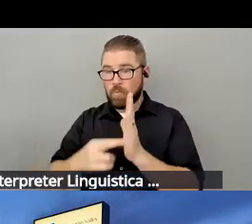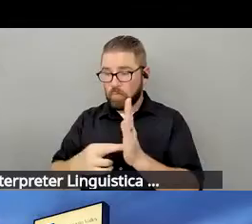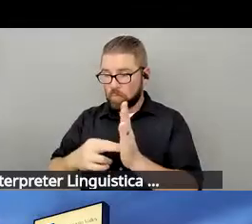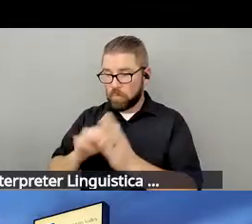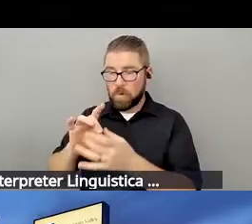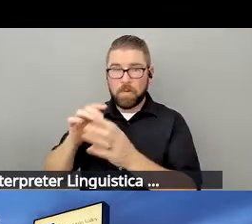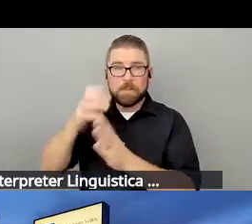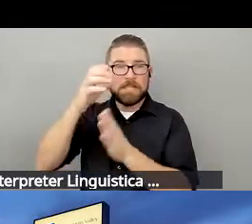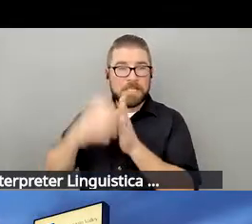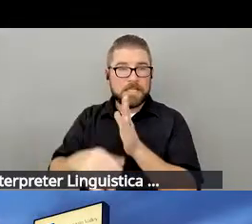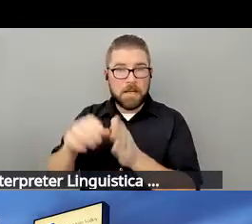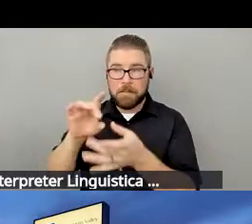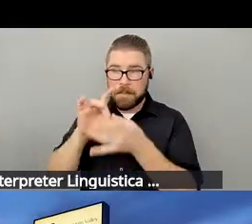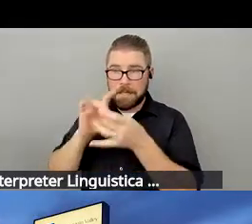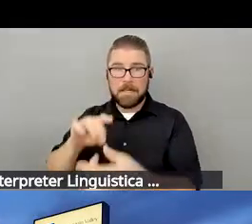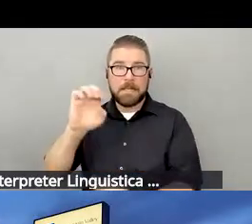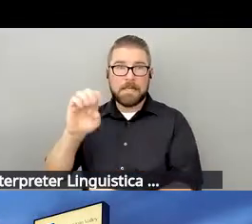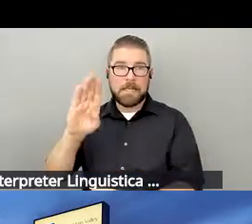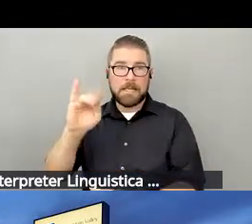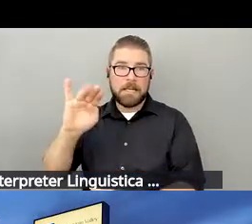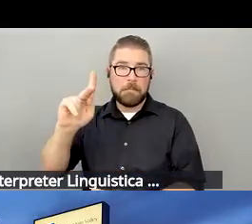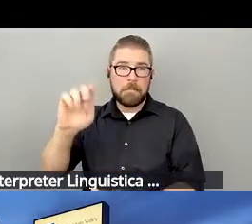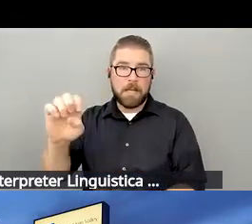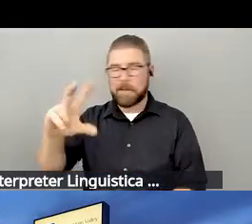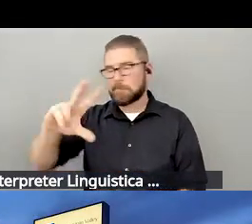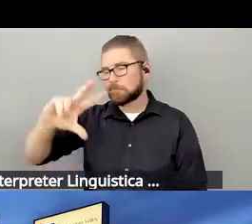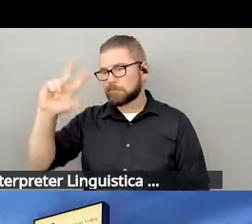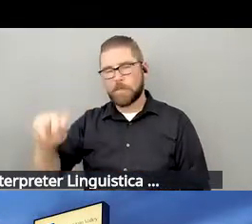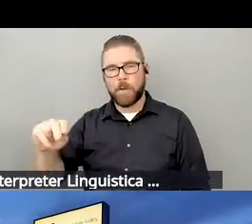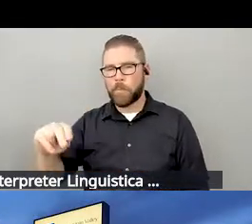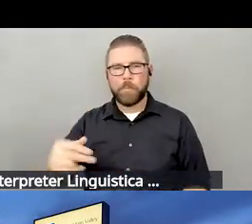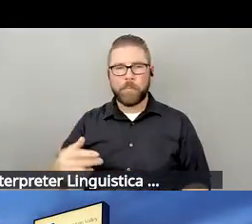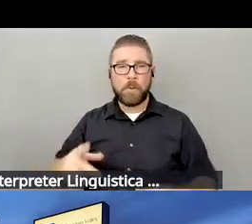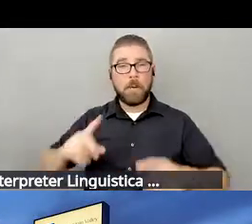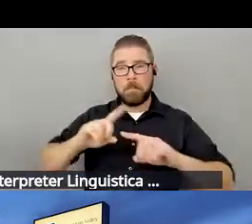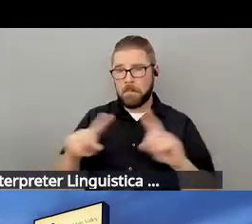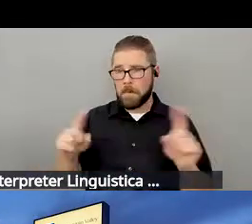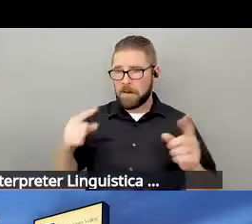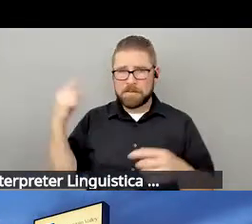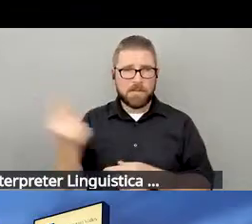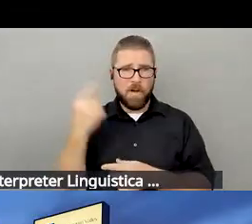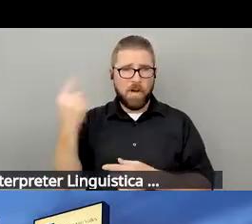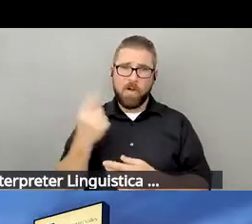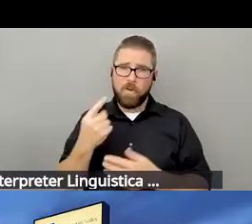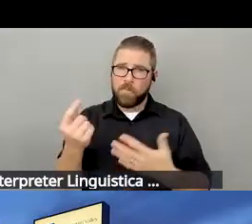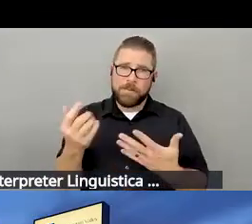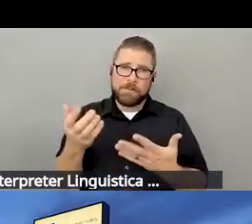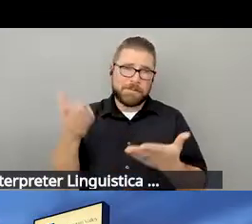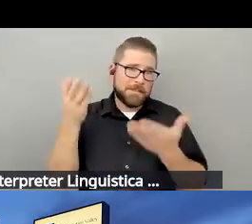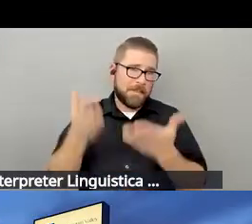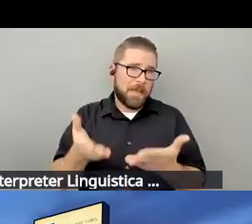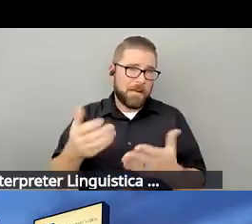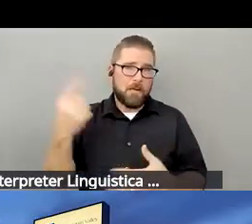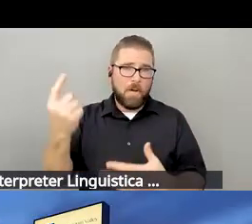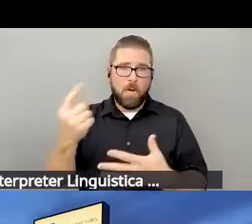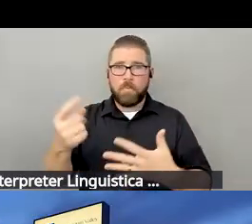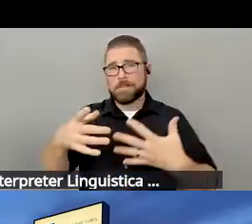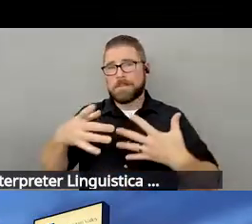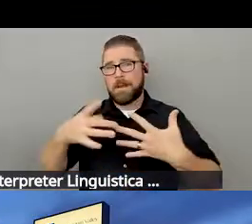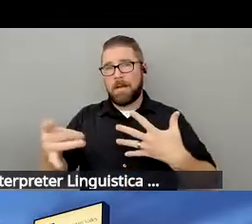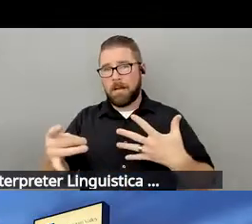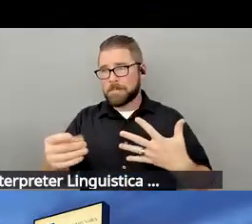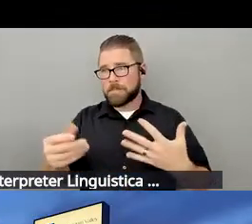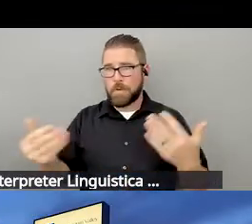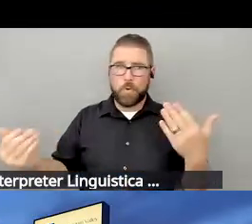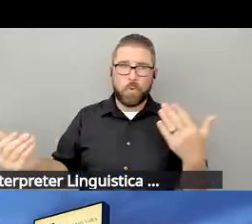there is the ever present option of creating a bespoke new kind